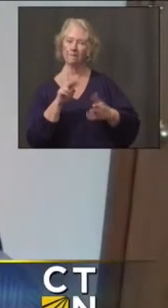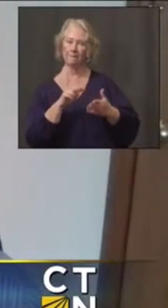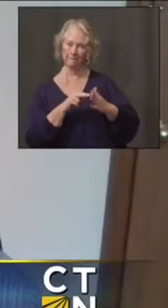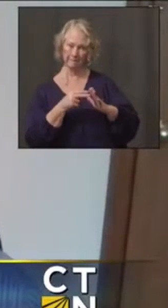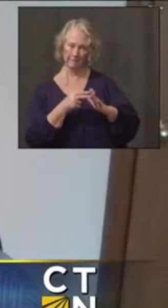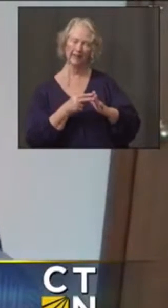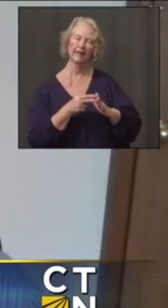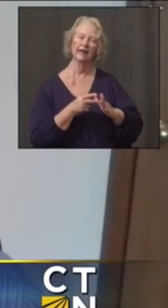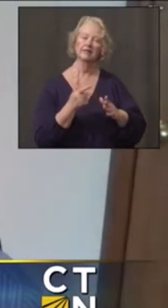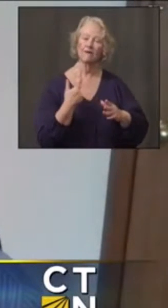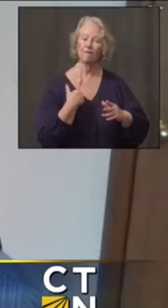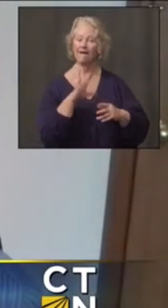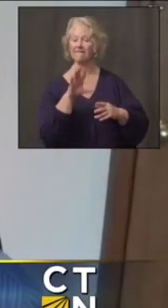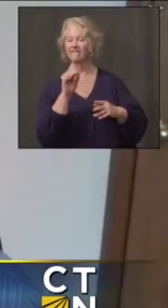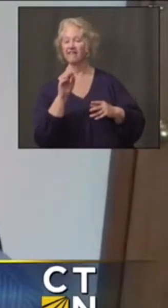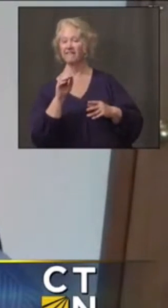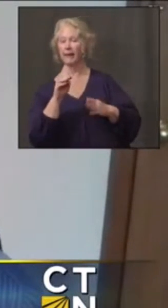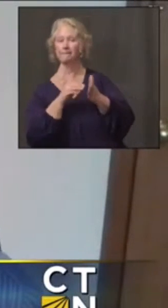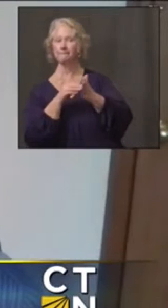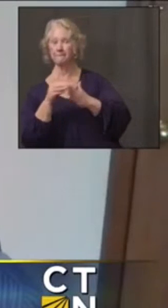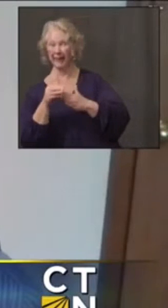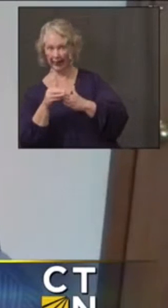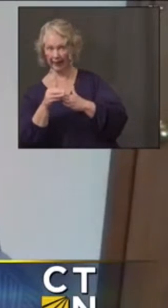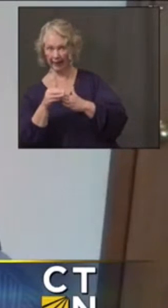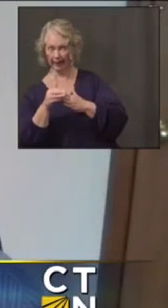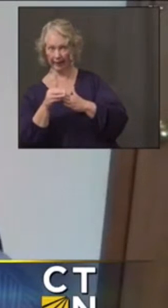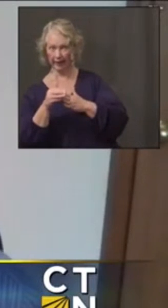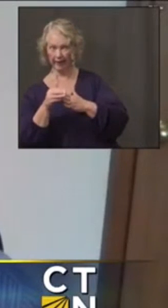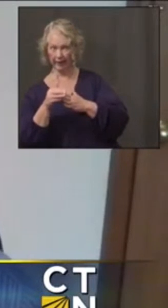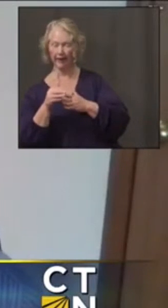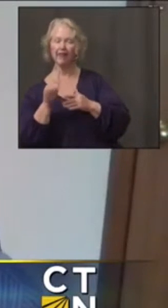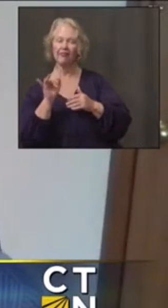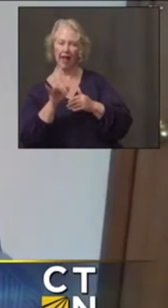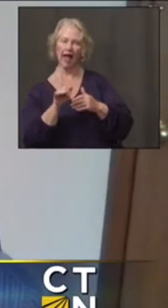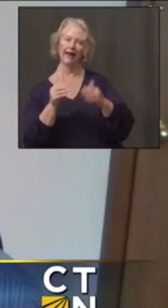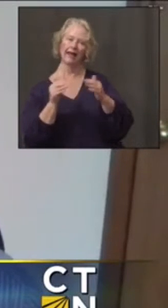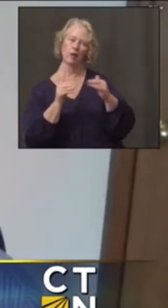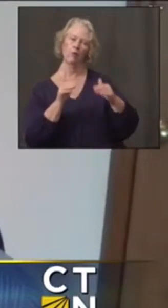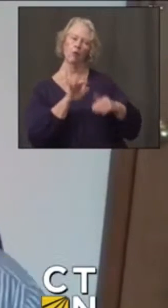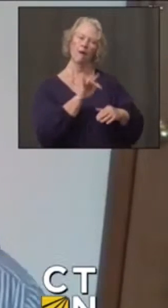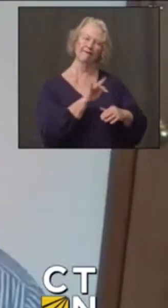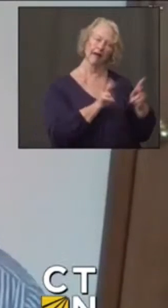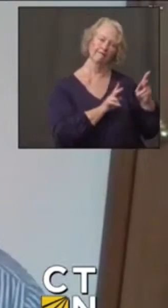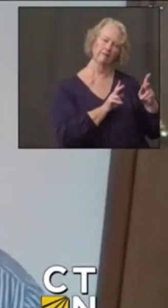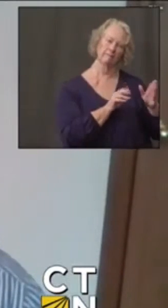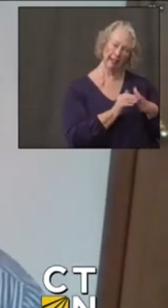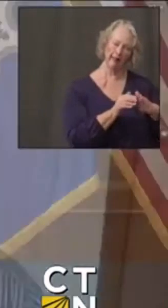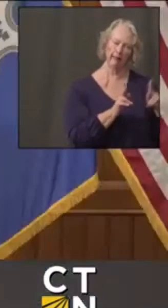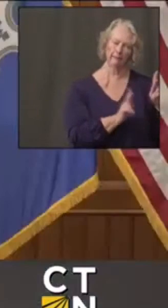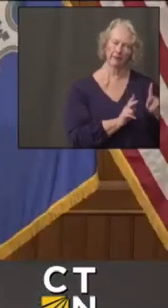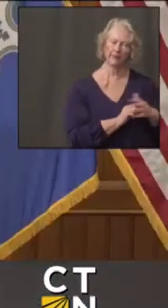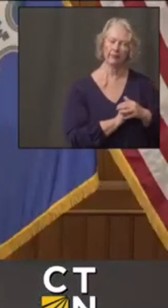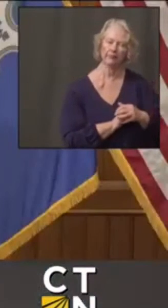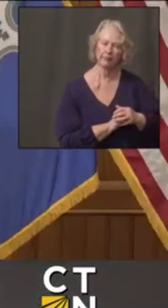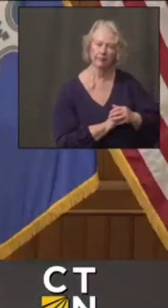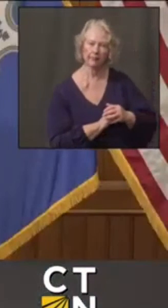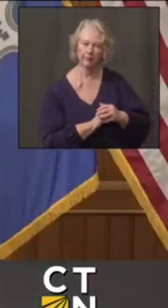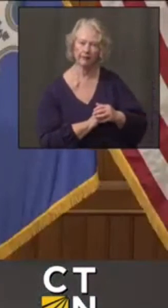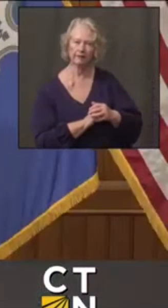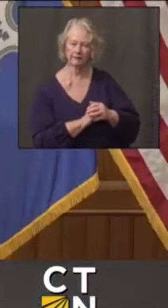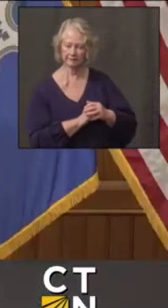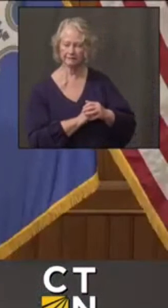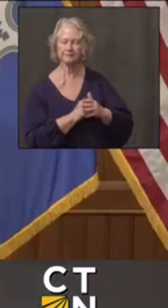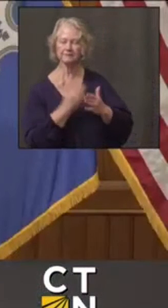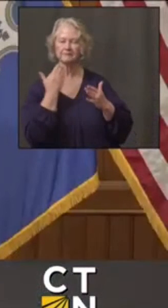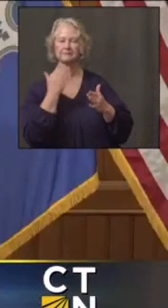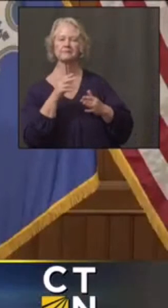the 50 million doses would immunize 25 million patients. Thank you. All right, thank you.